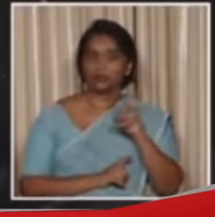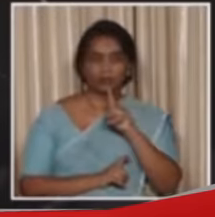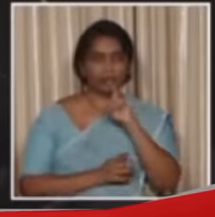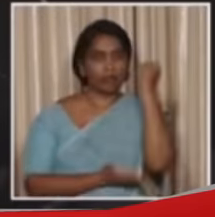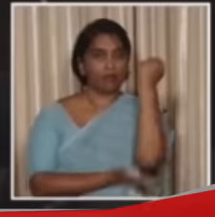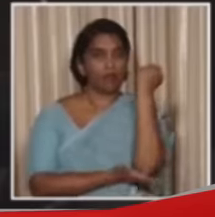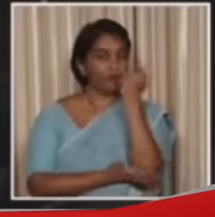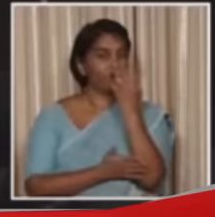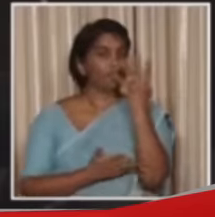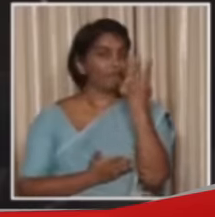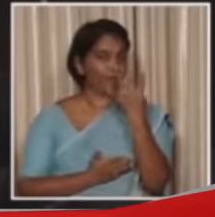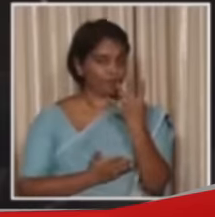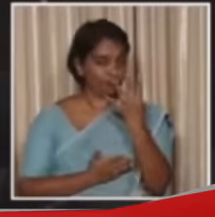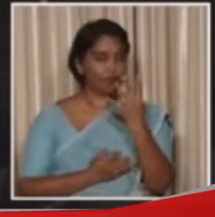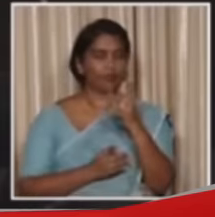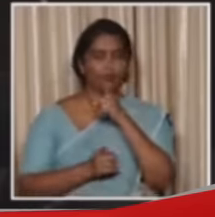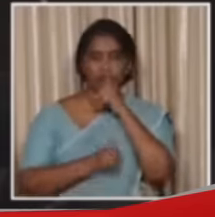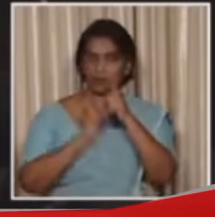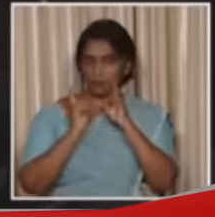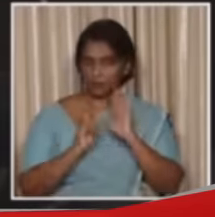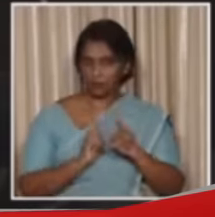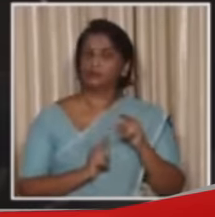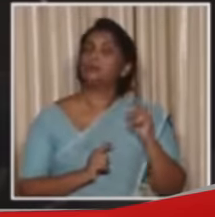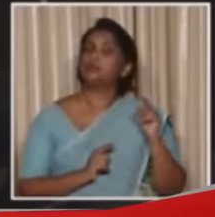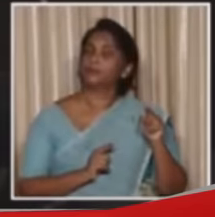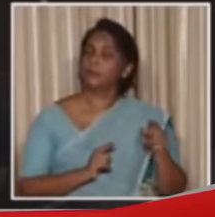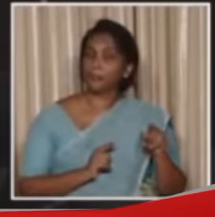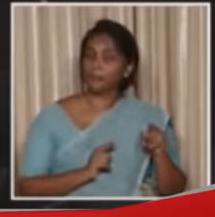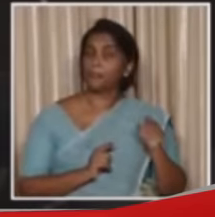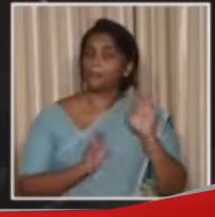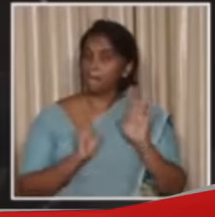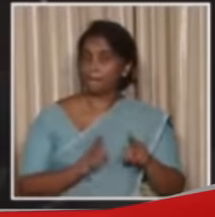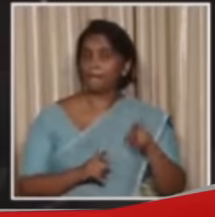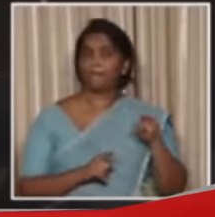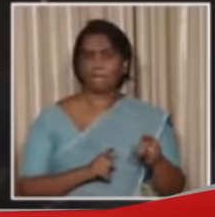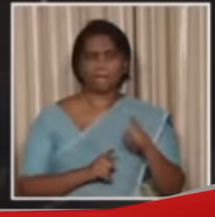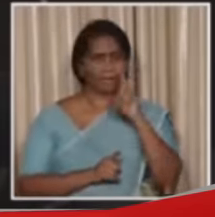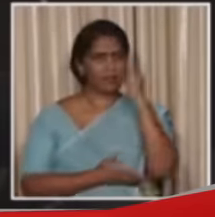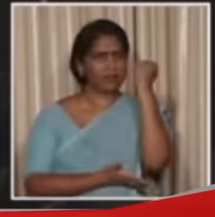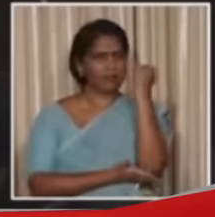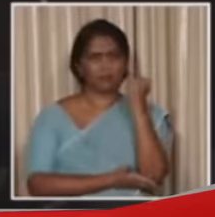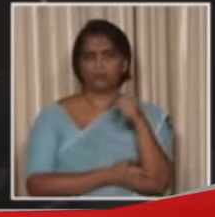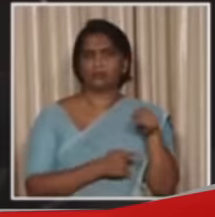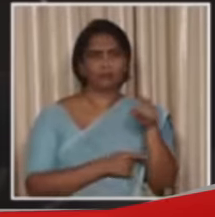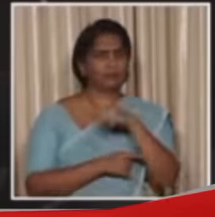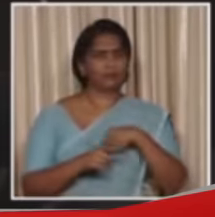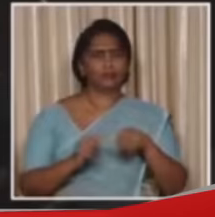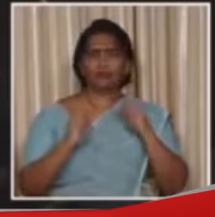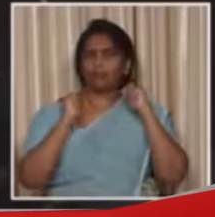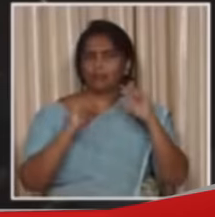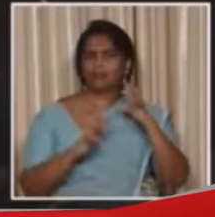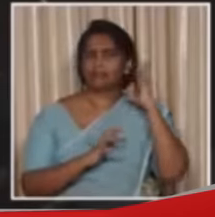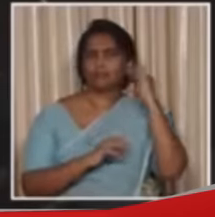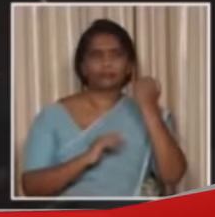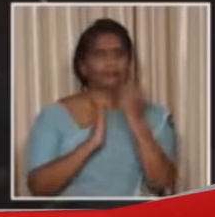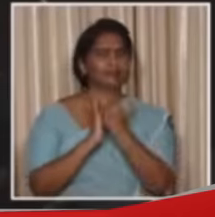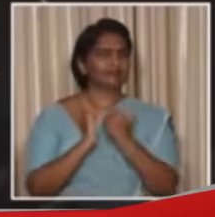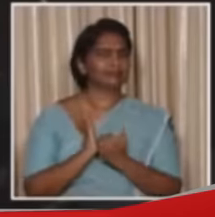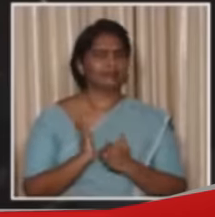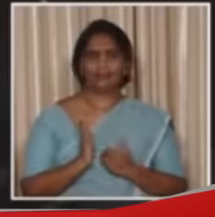are being implemented or are working in reality. The four pillars and people's experience of this, because there's a huge